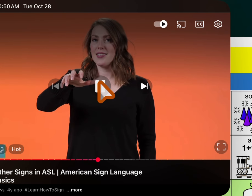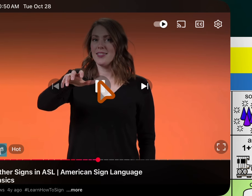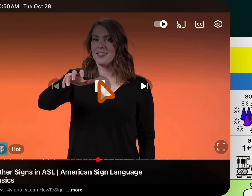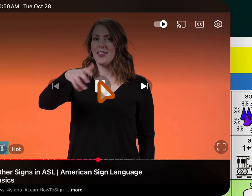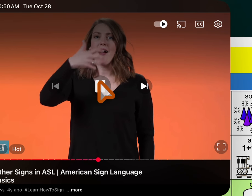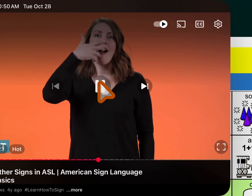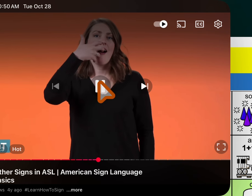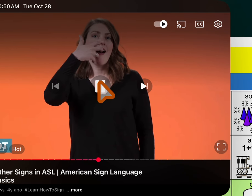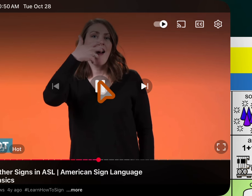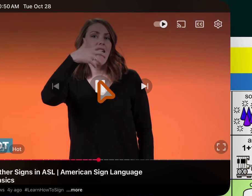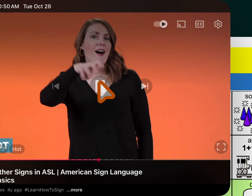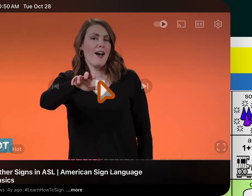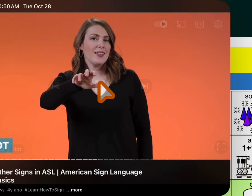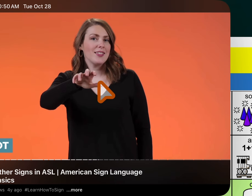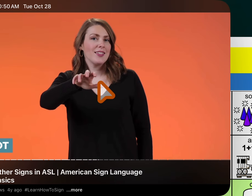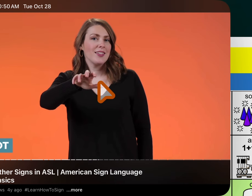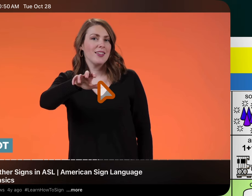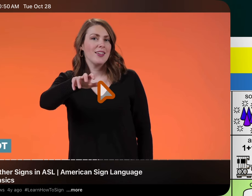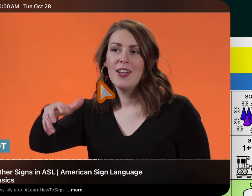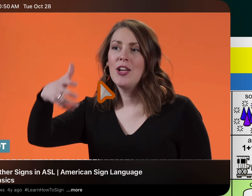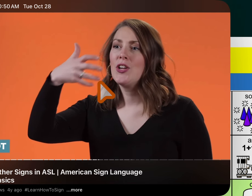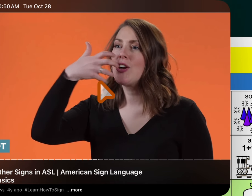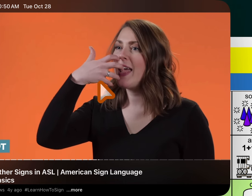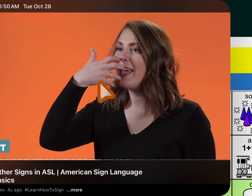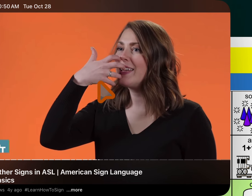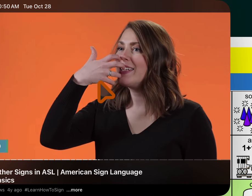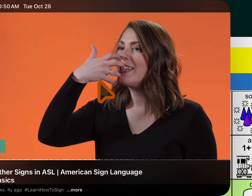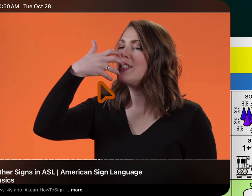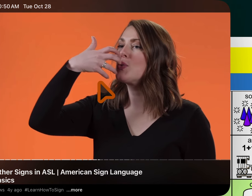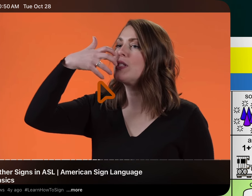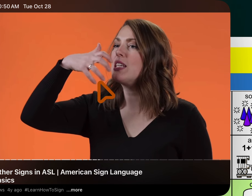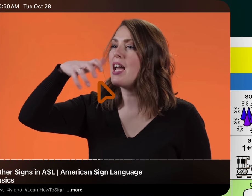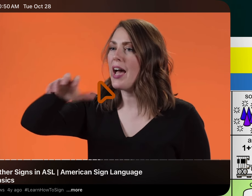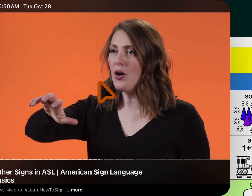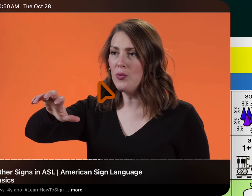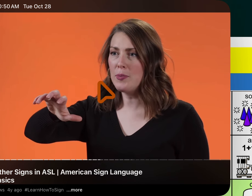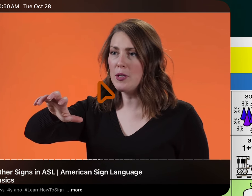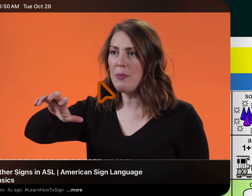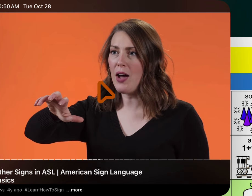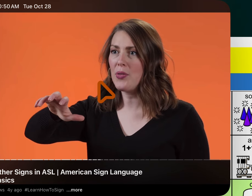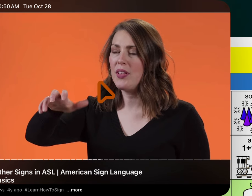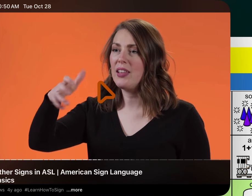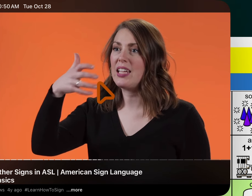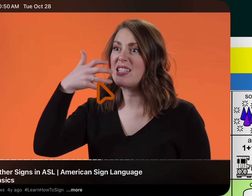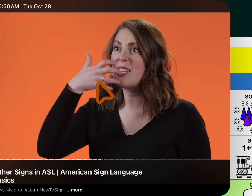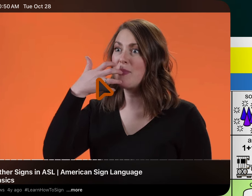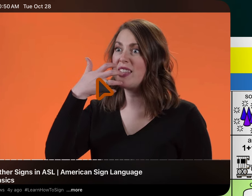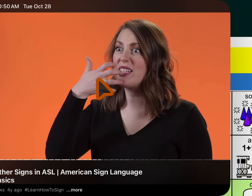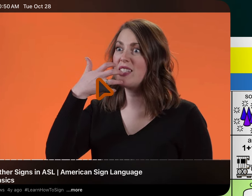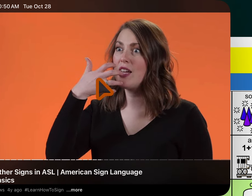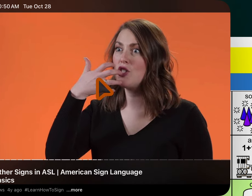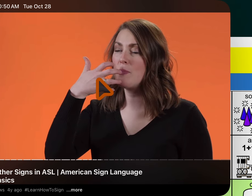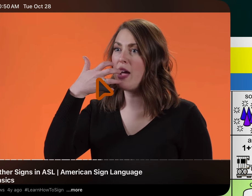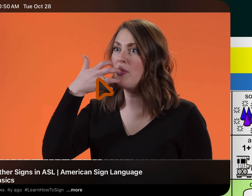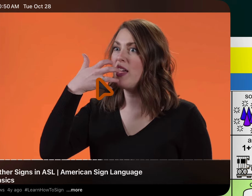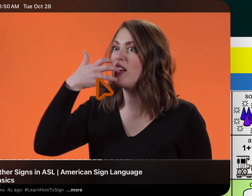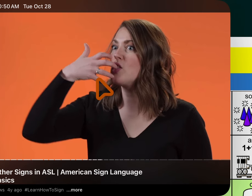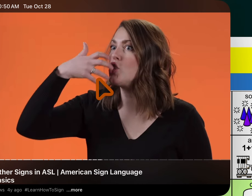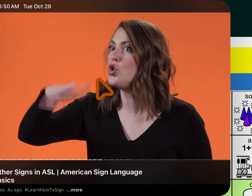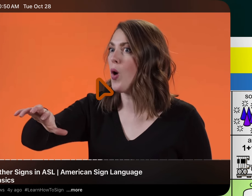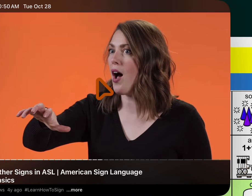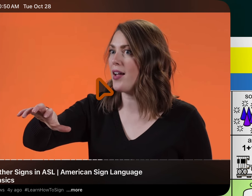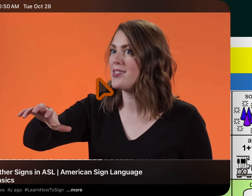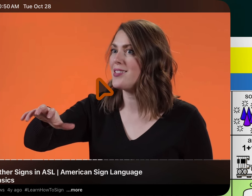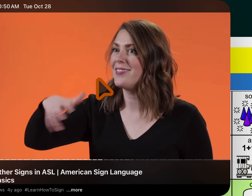Hot. Hot. Your hand is twisting out from your mouth like it's something that's touched your mouth and